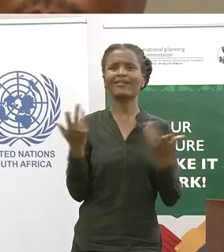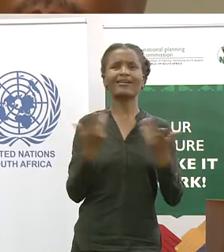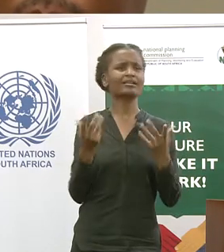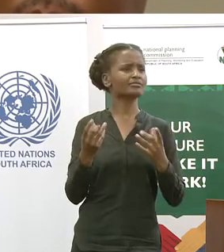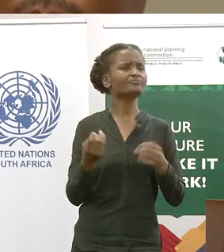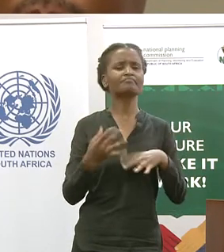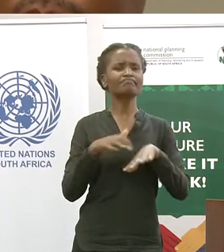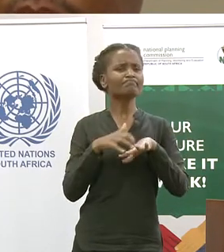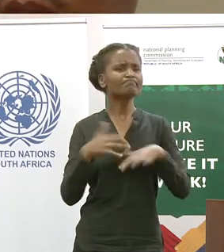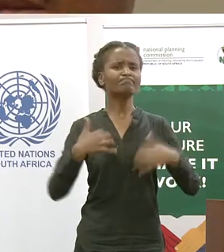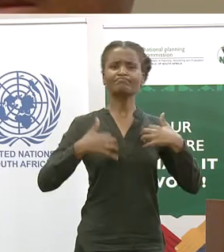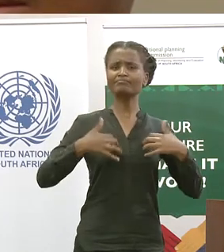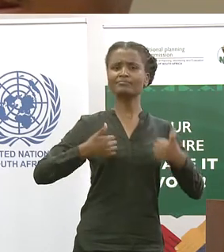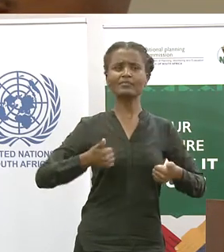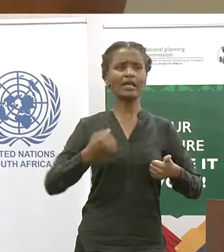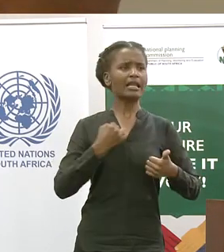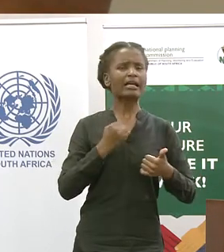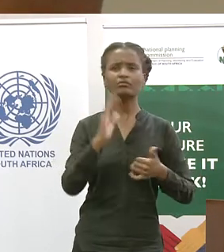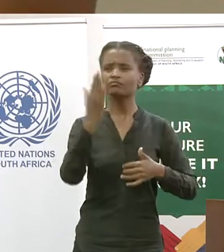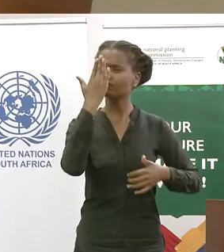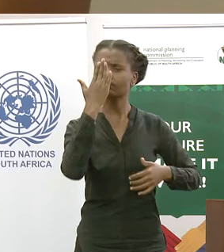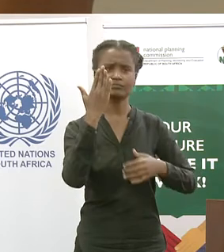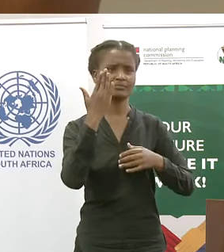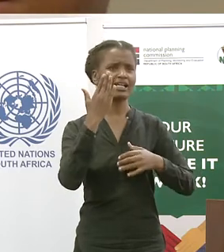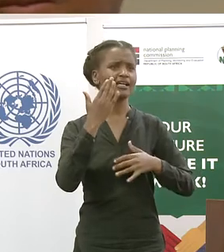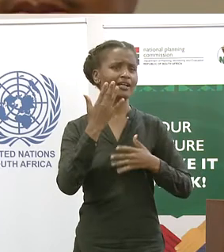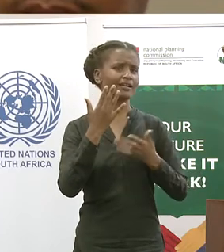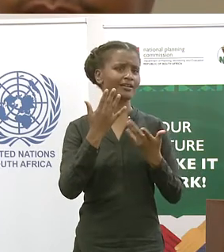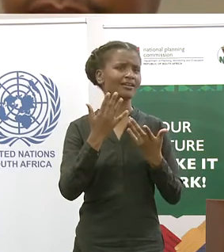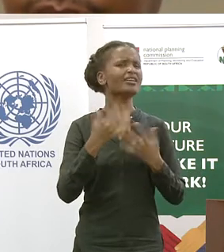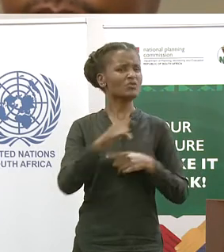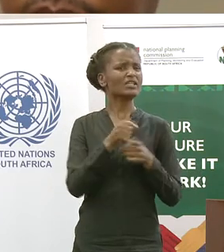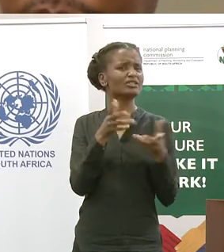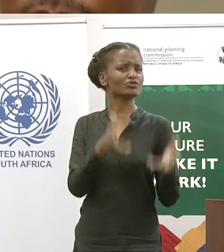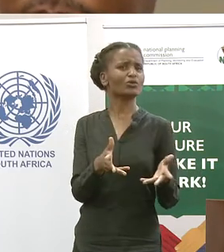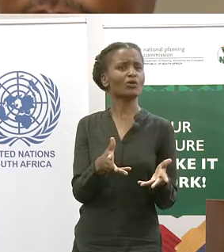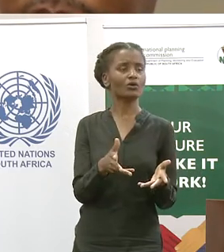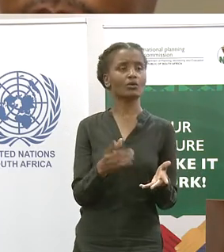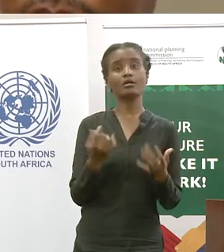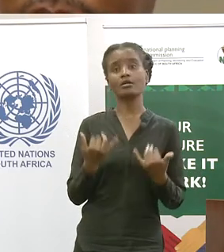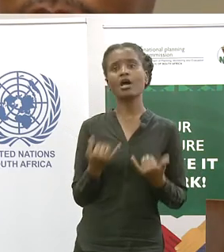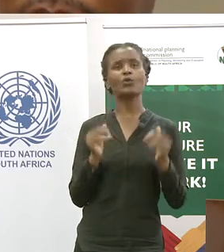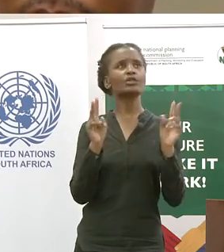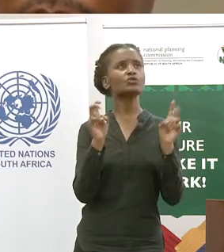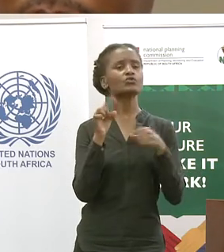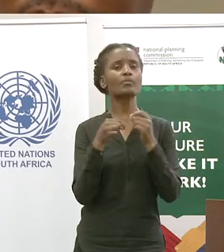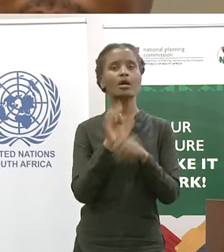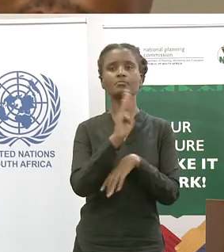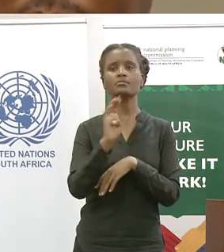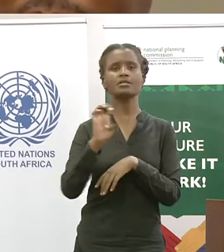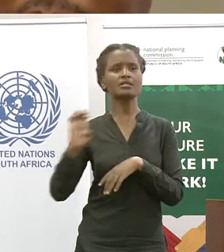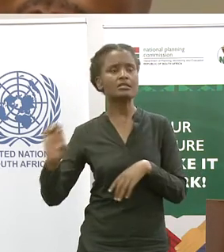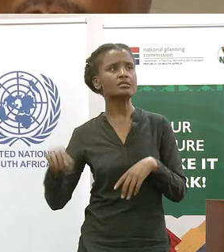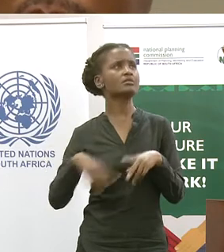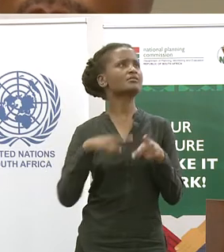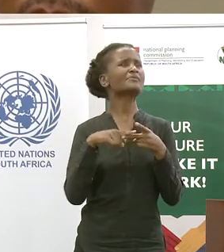very in-your-face kind of society. Now, if you talk about BBEE or you talk about any piece of